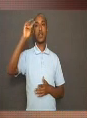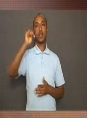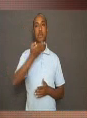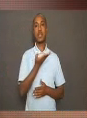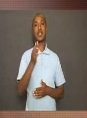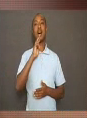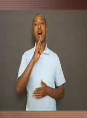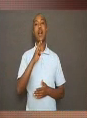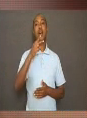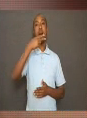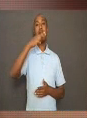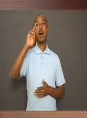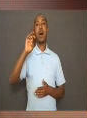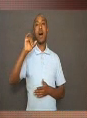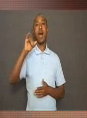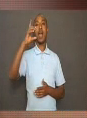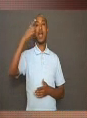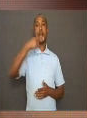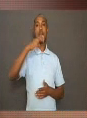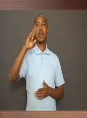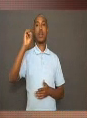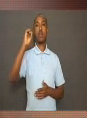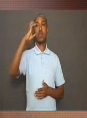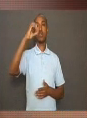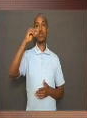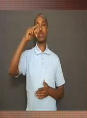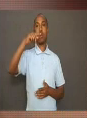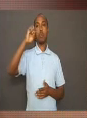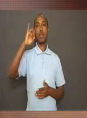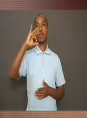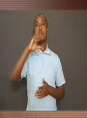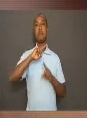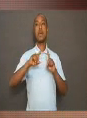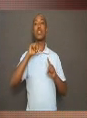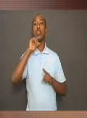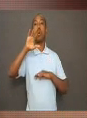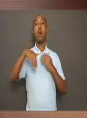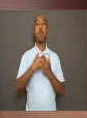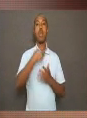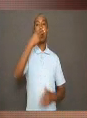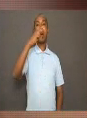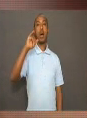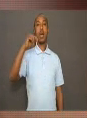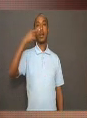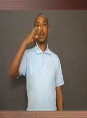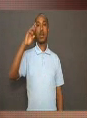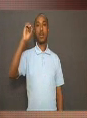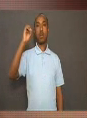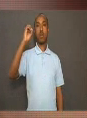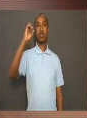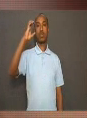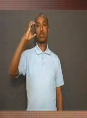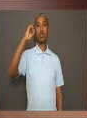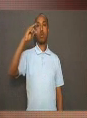substances are hygroscopic, but not all hygroscopic salts are